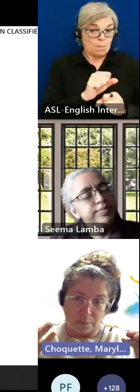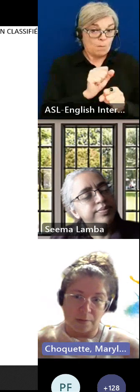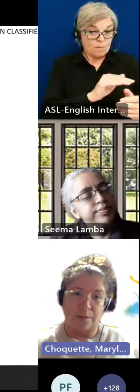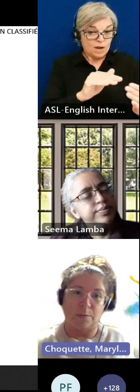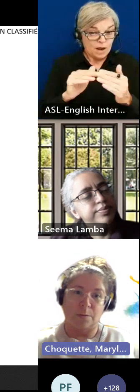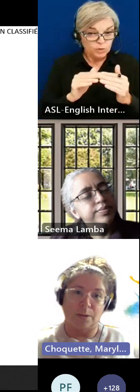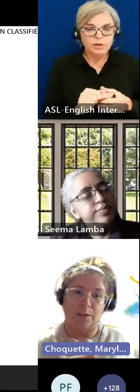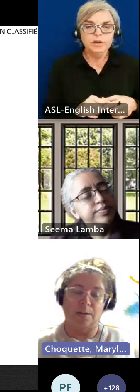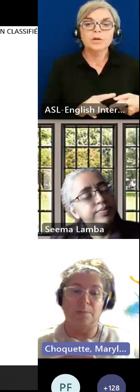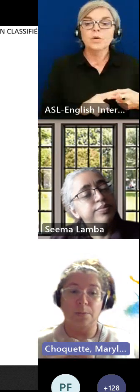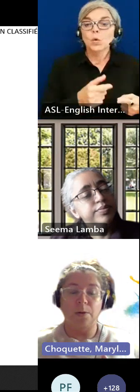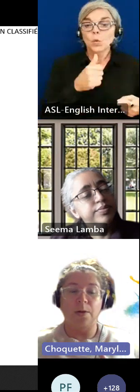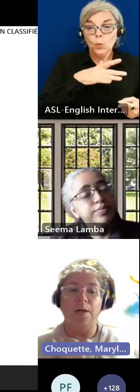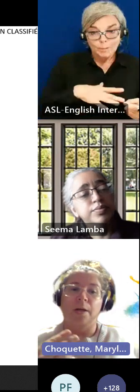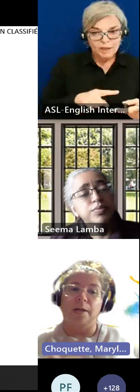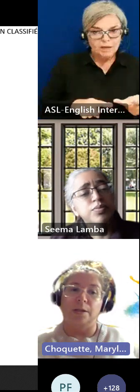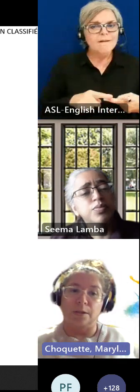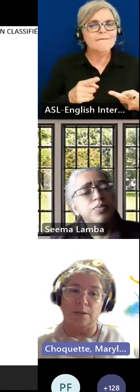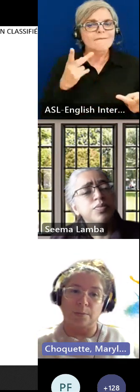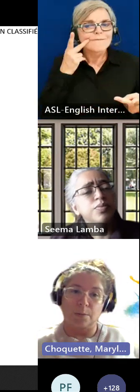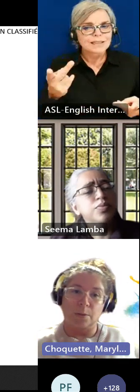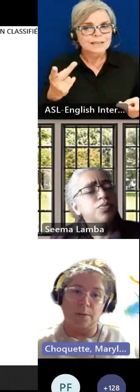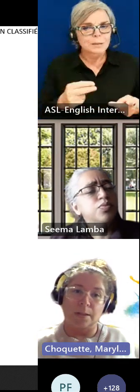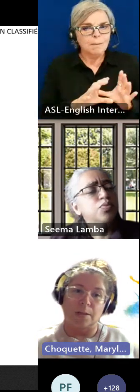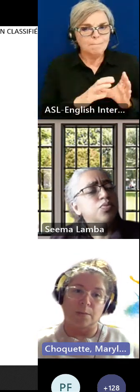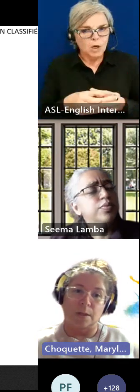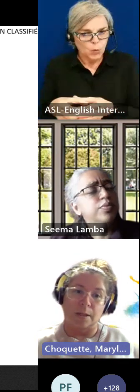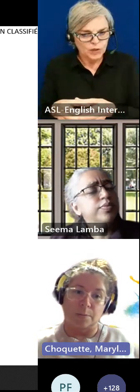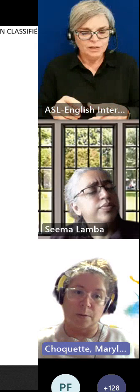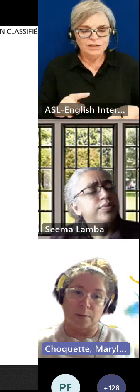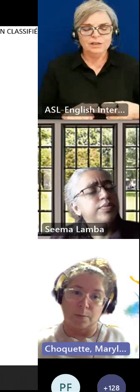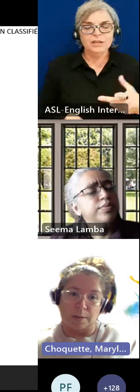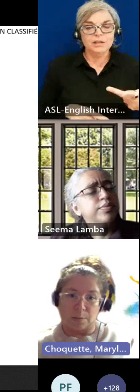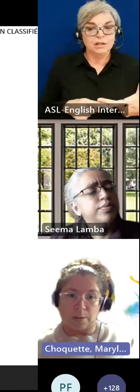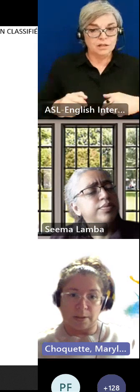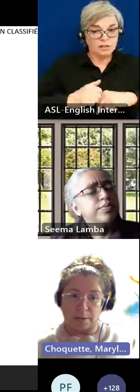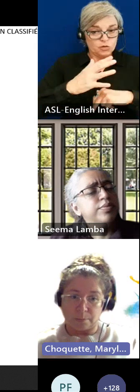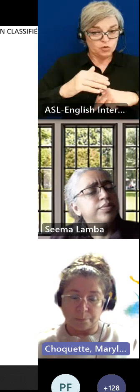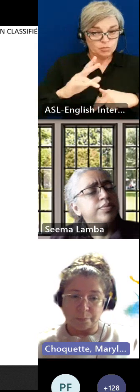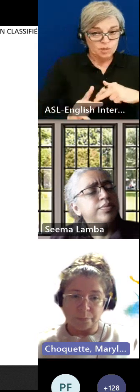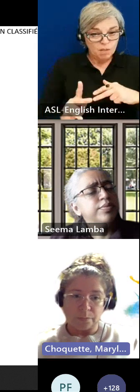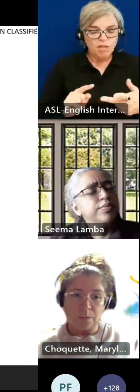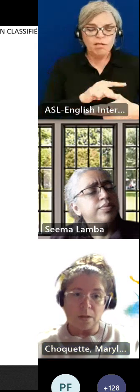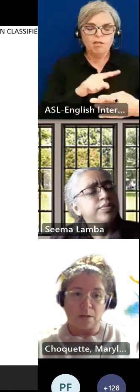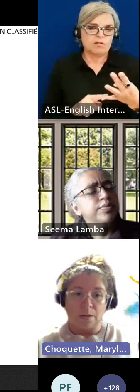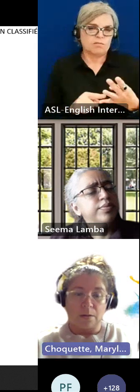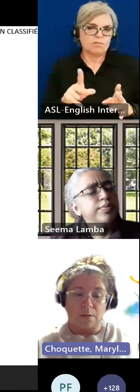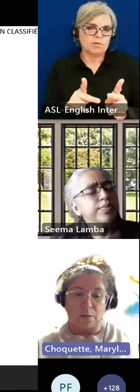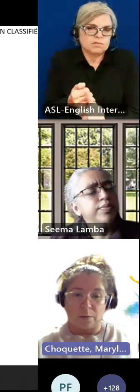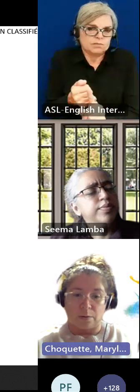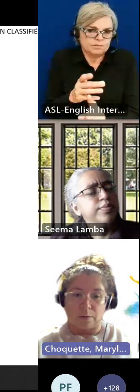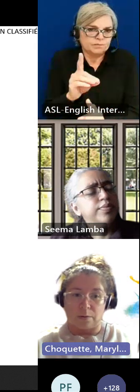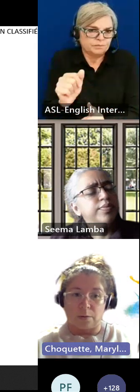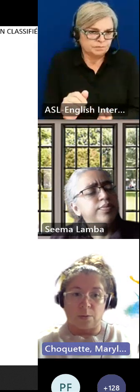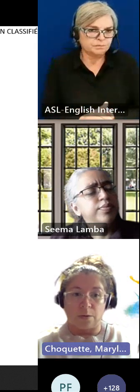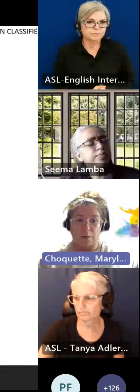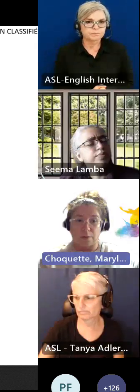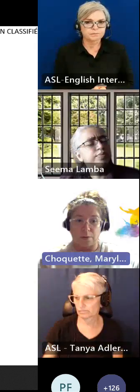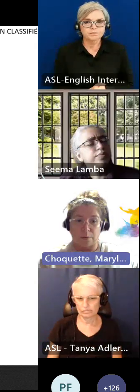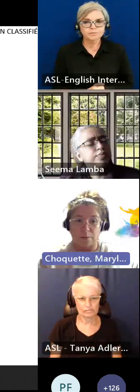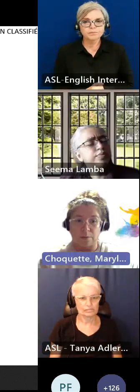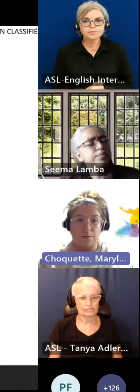racialized, visible minorities, people, Indigenous peoples, as well as persons with disabilities. Donc,